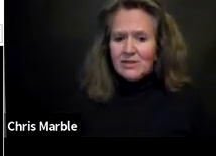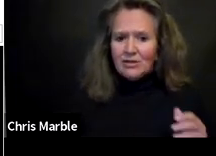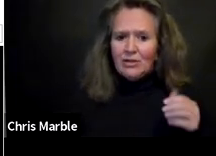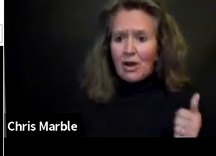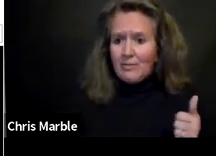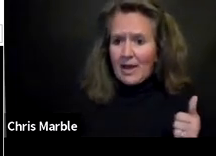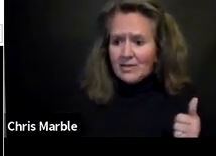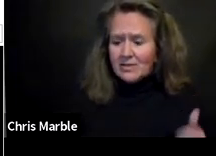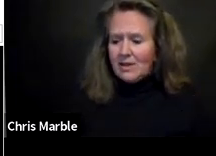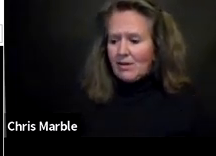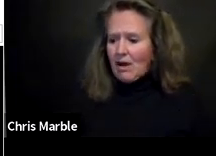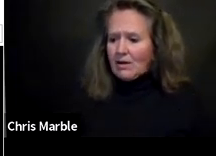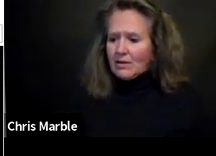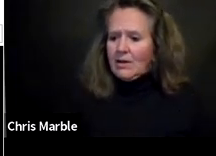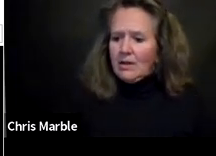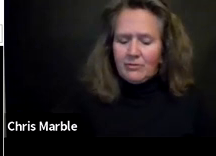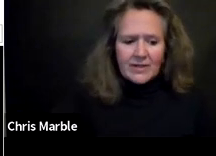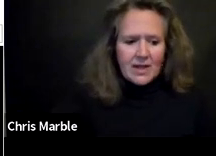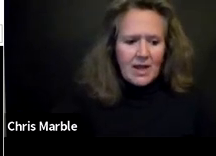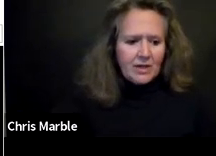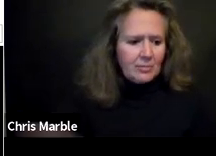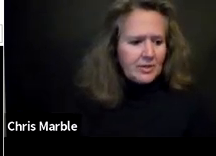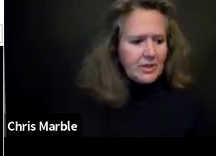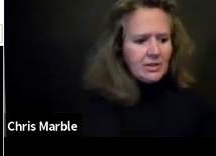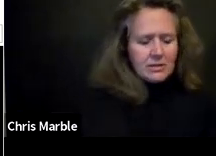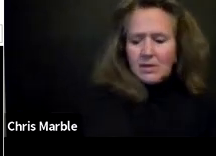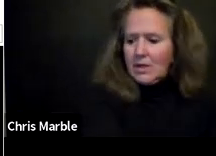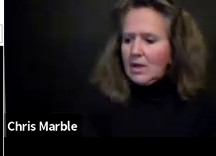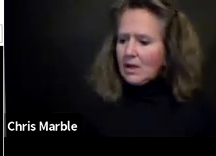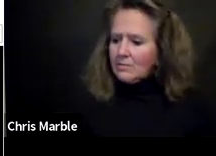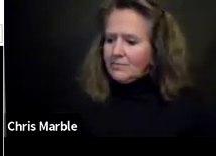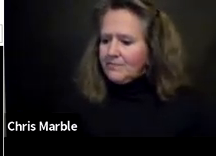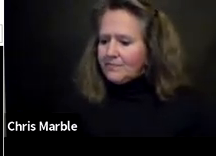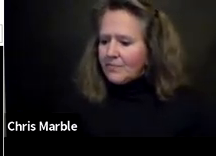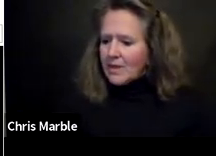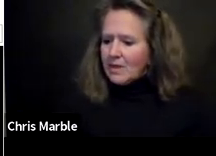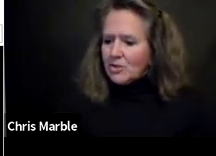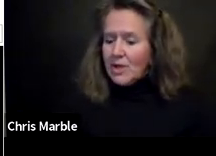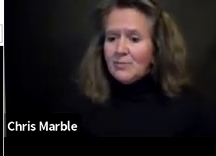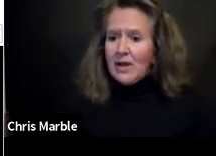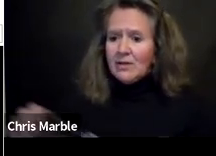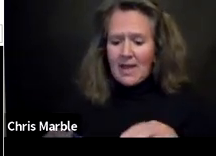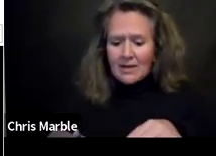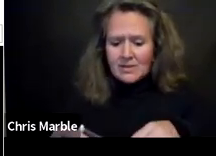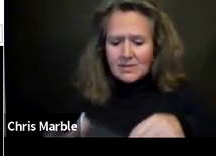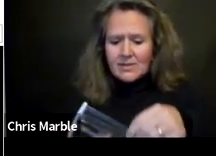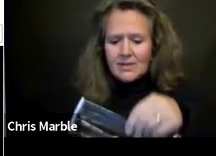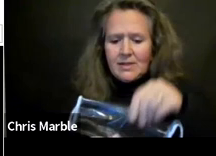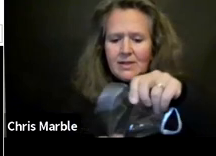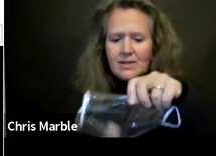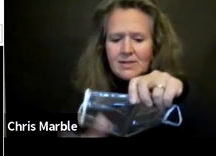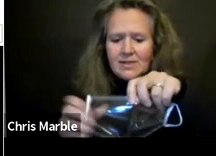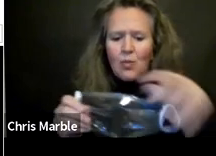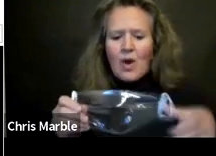mask, because there are cloth masks, there are, in I have a couple here, transparent masks.